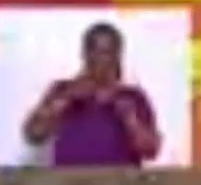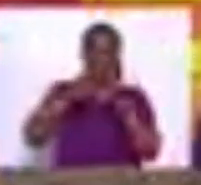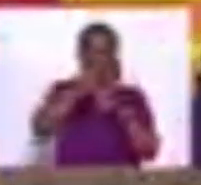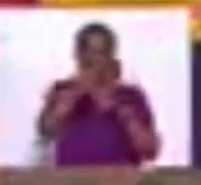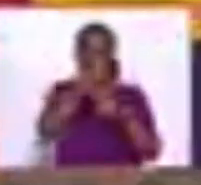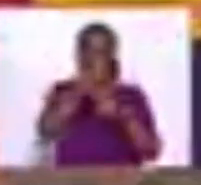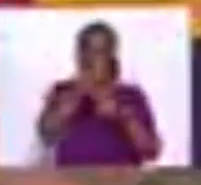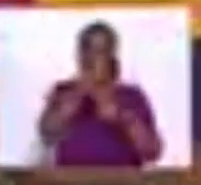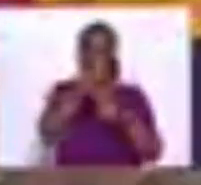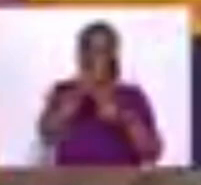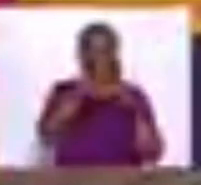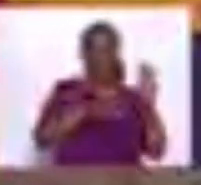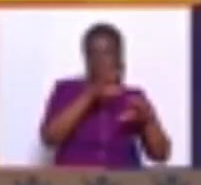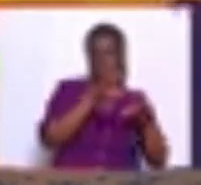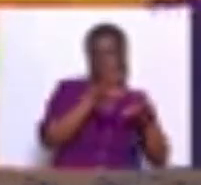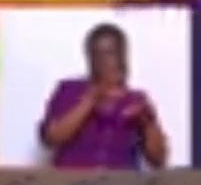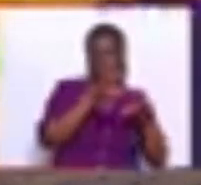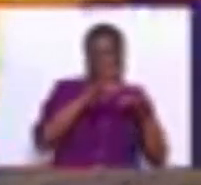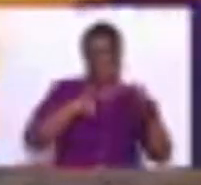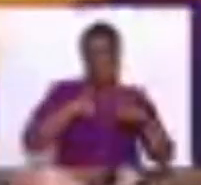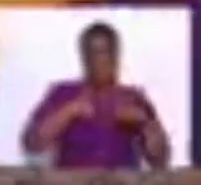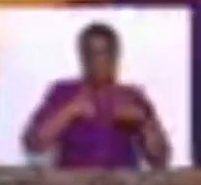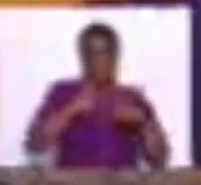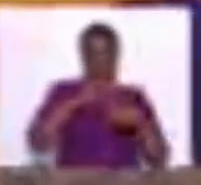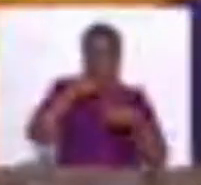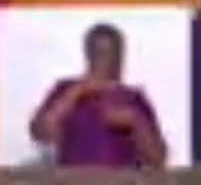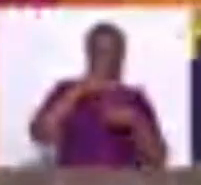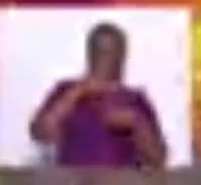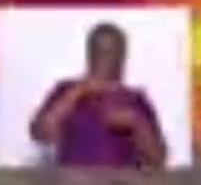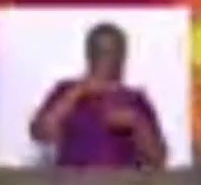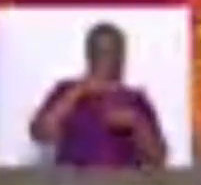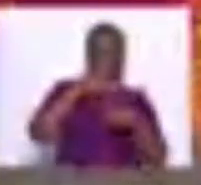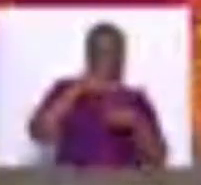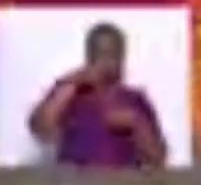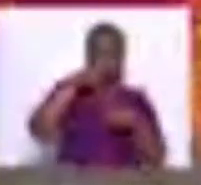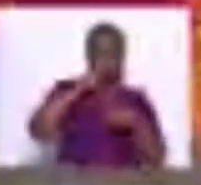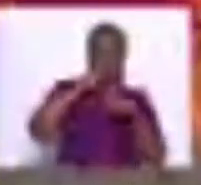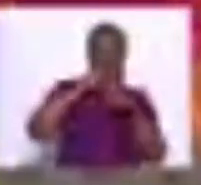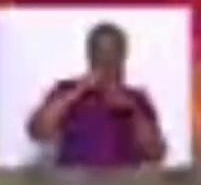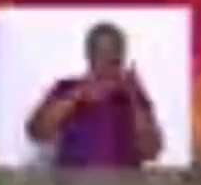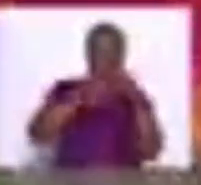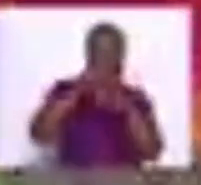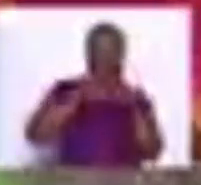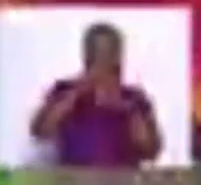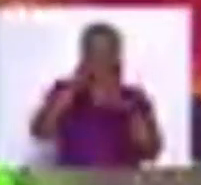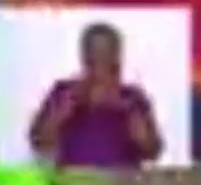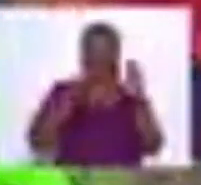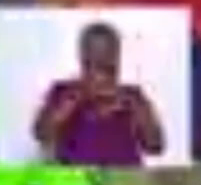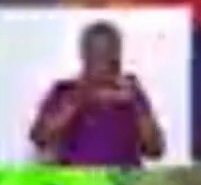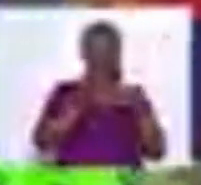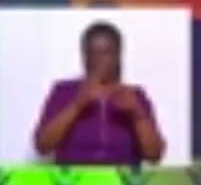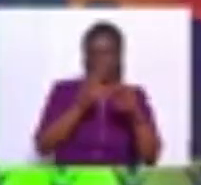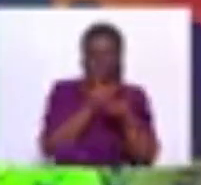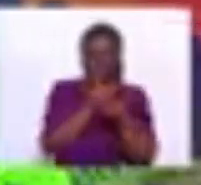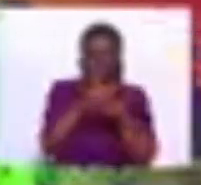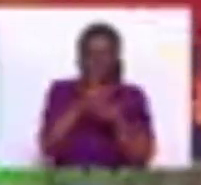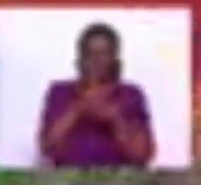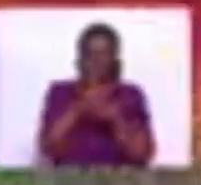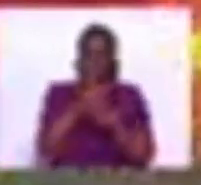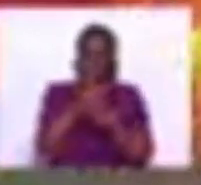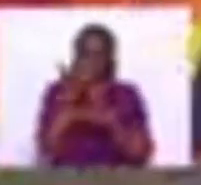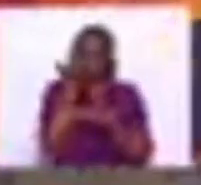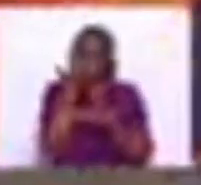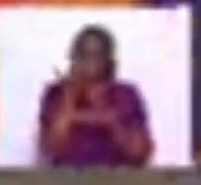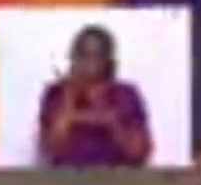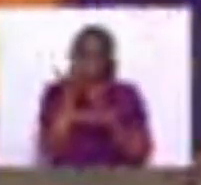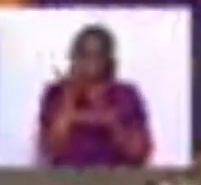animal. Only we do that. And we're the ones who are suffering from cancer and diabetes, and we wonder why. I don't know if you've ever